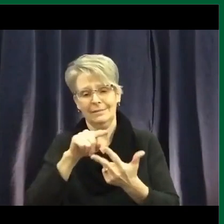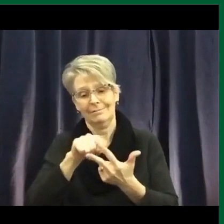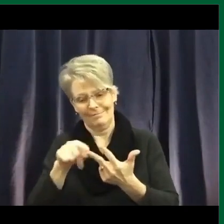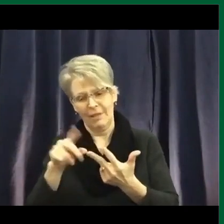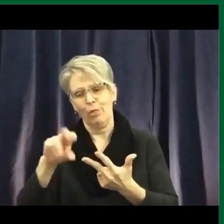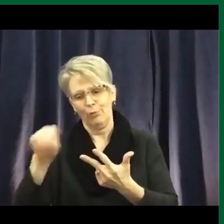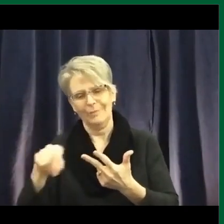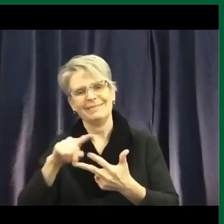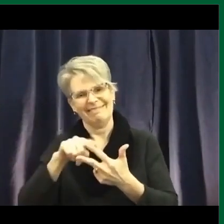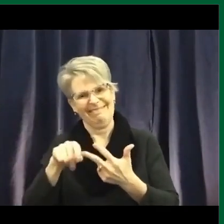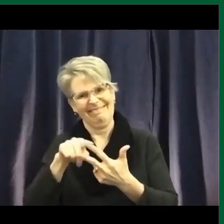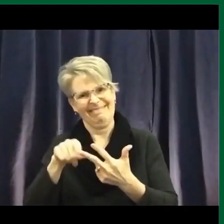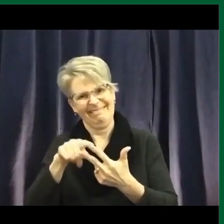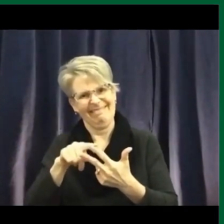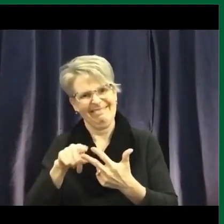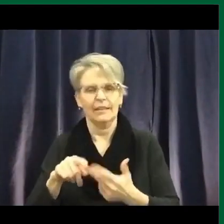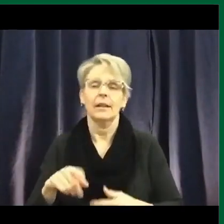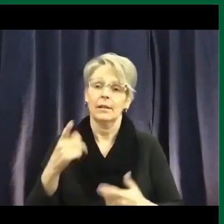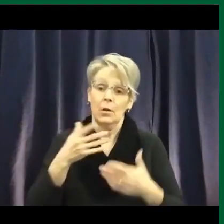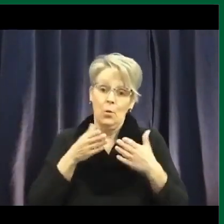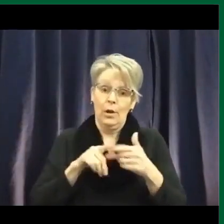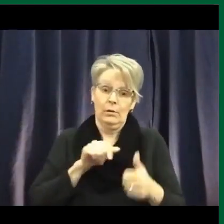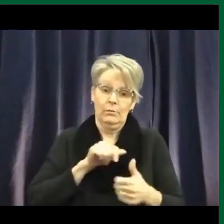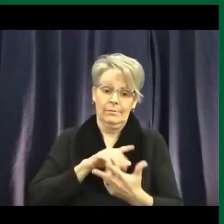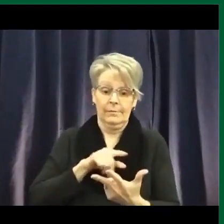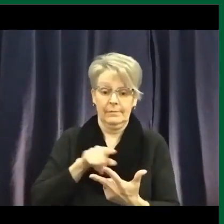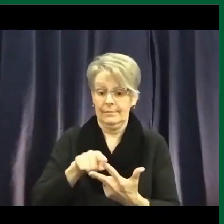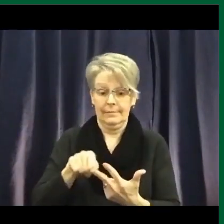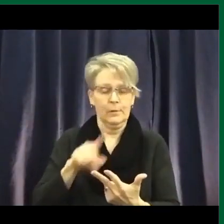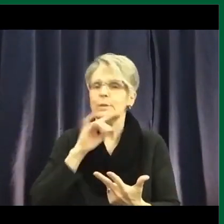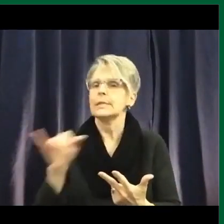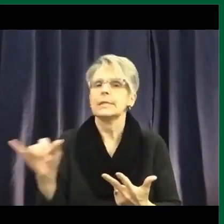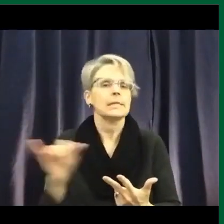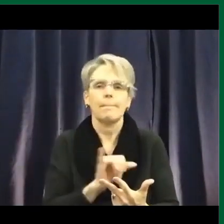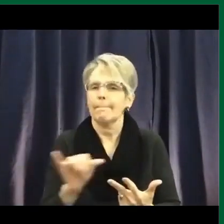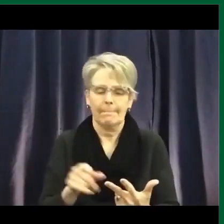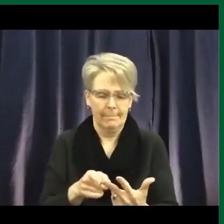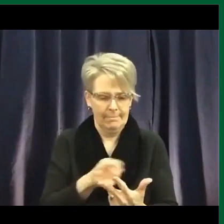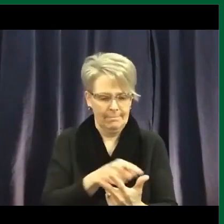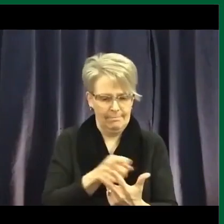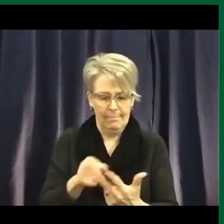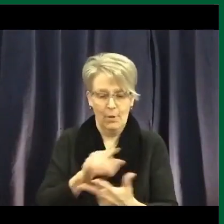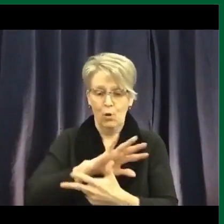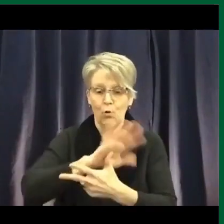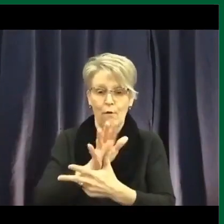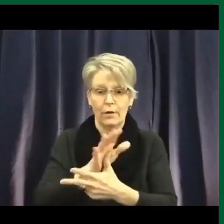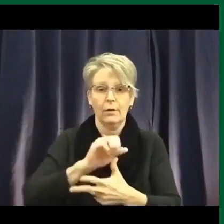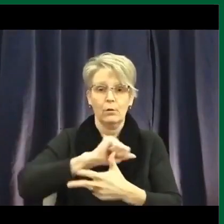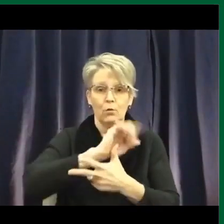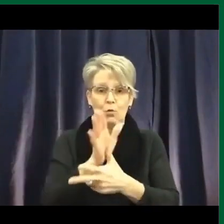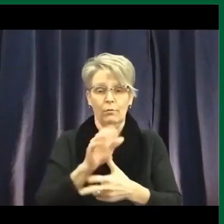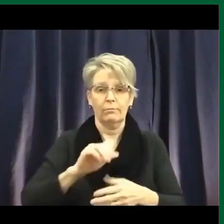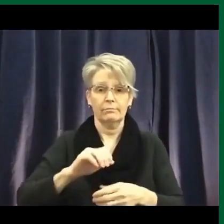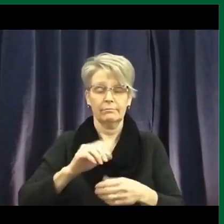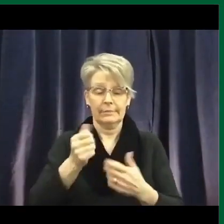the way to approach the variants is exactly the same way to approach the COVID-19